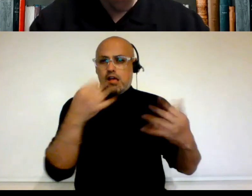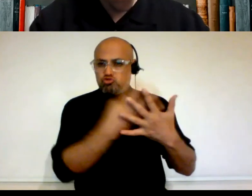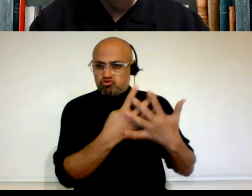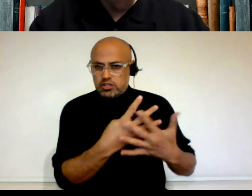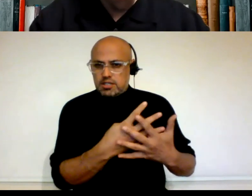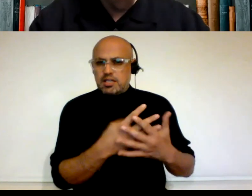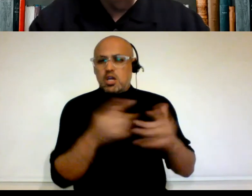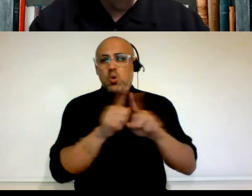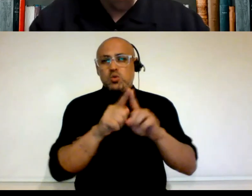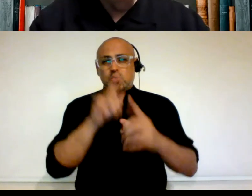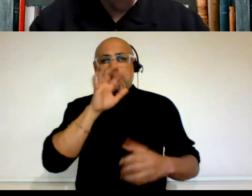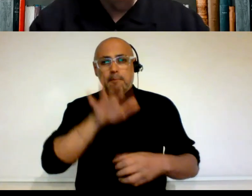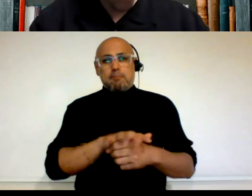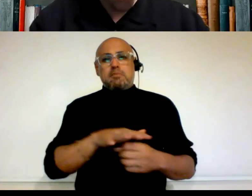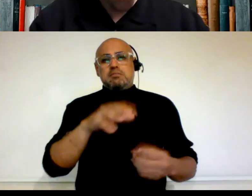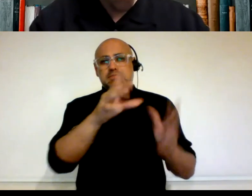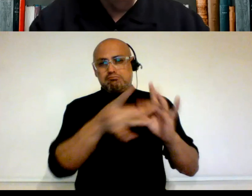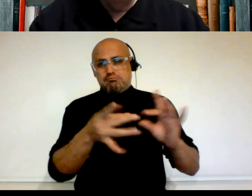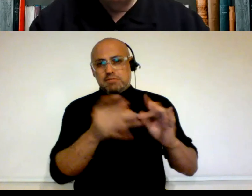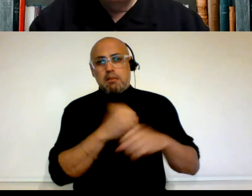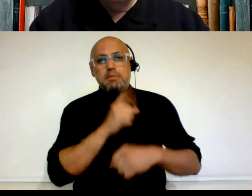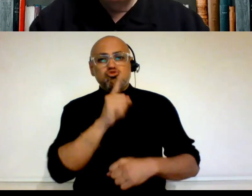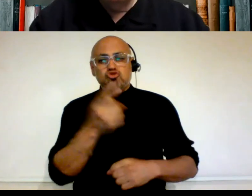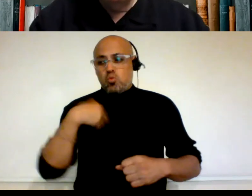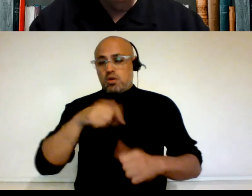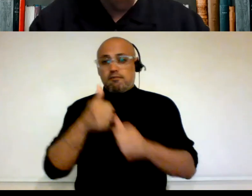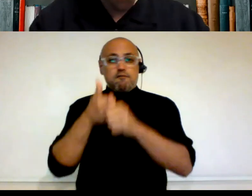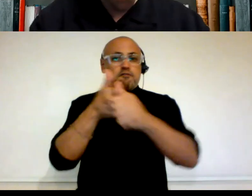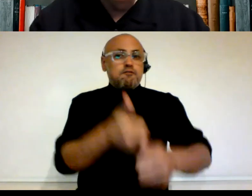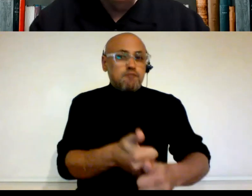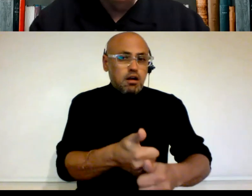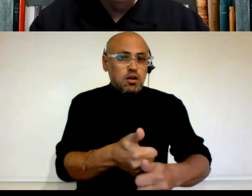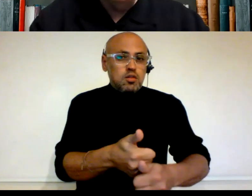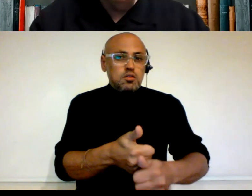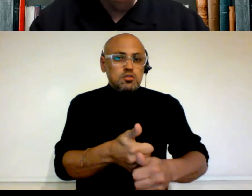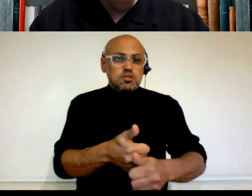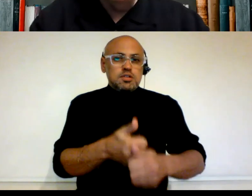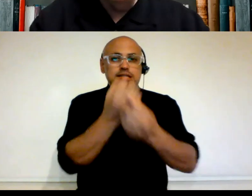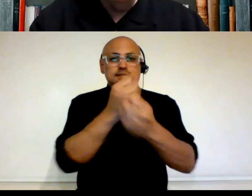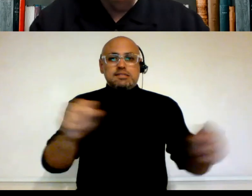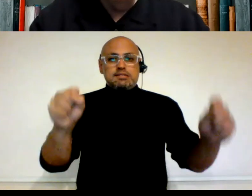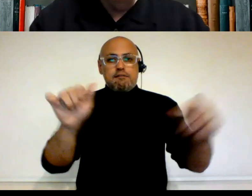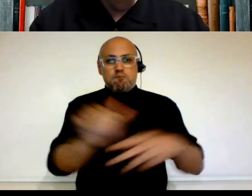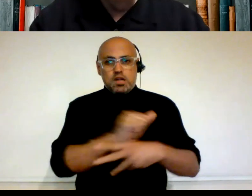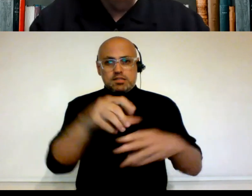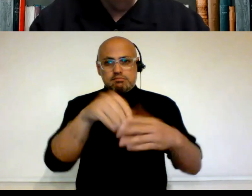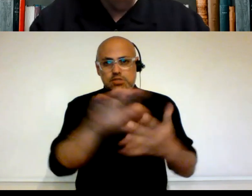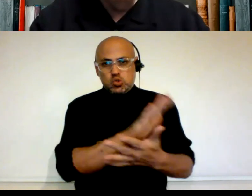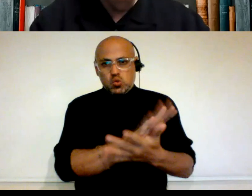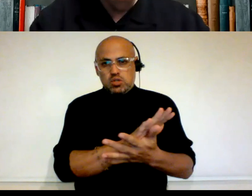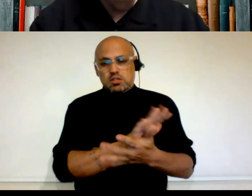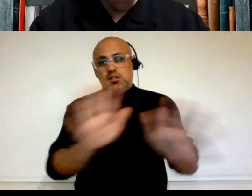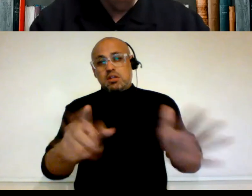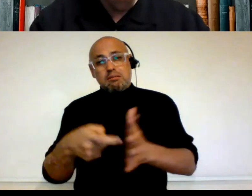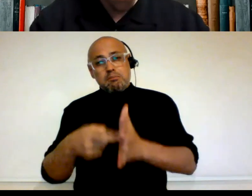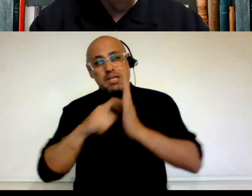a commitment statement ensuring that we're going to adhere to safe practices at school. But it won't be mandatory to